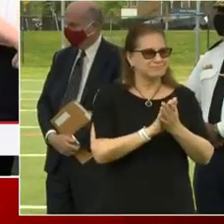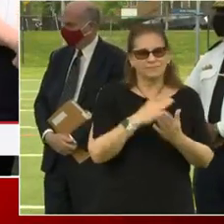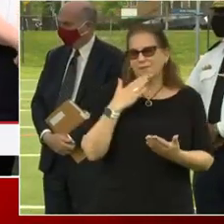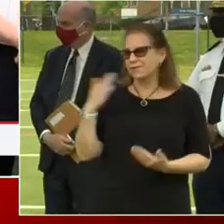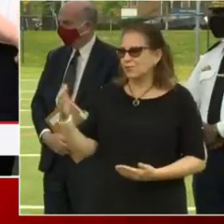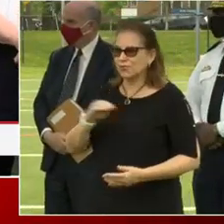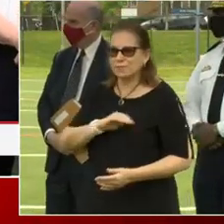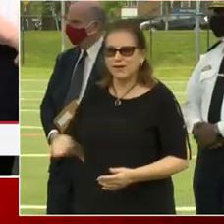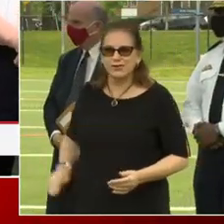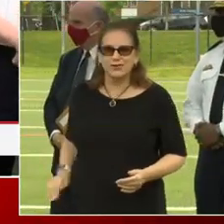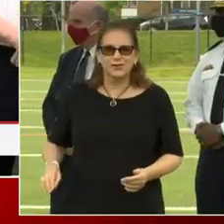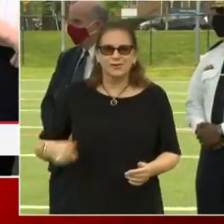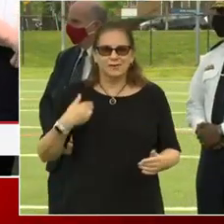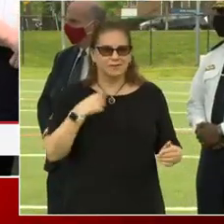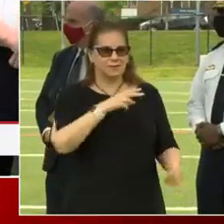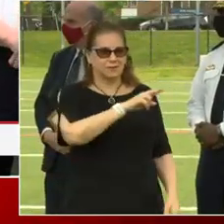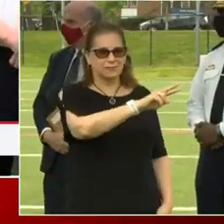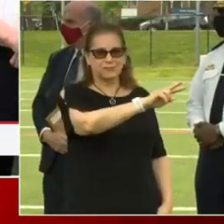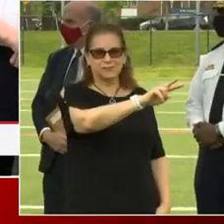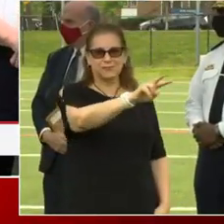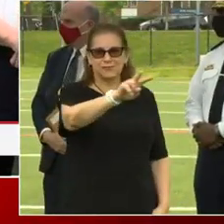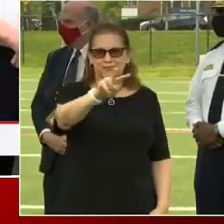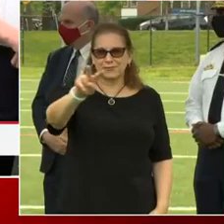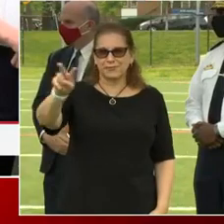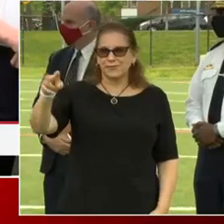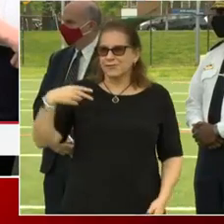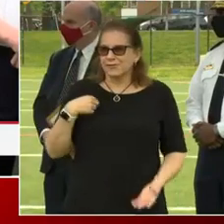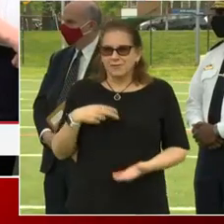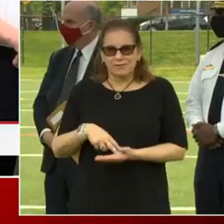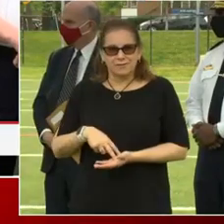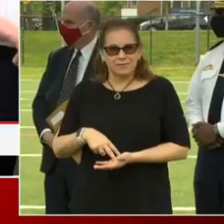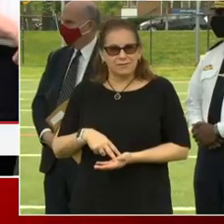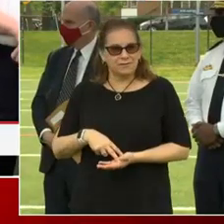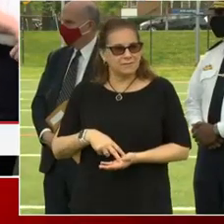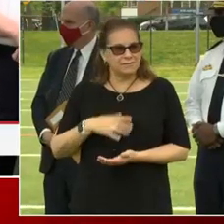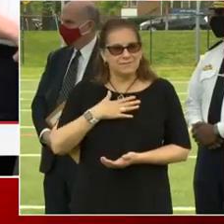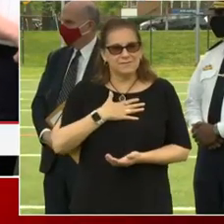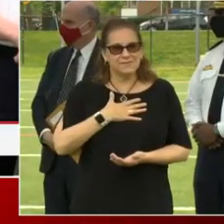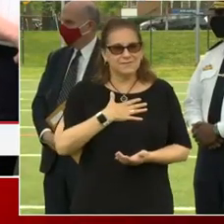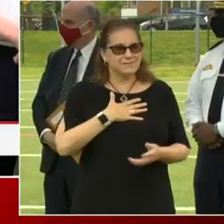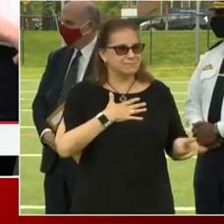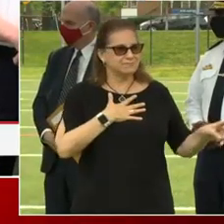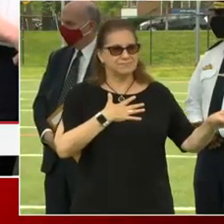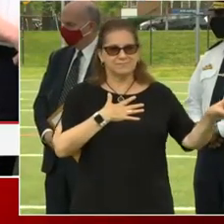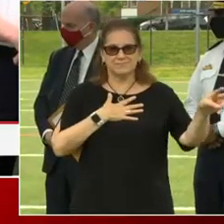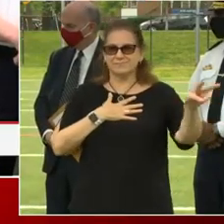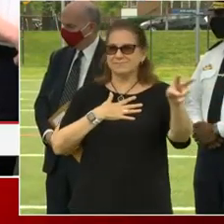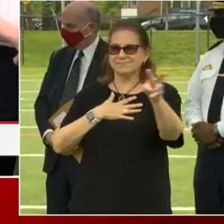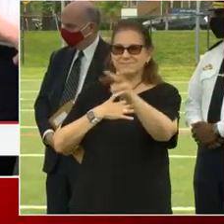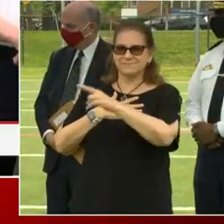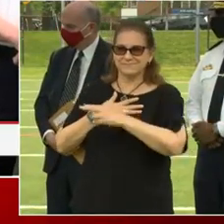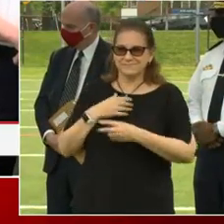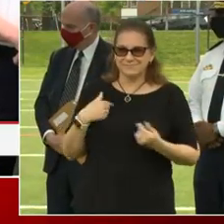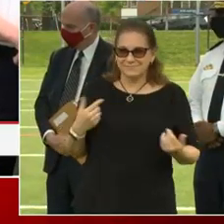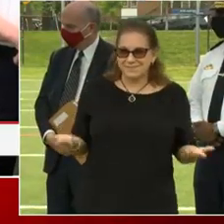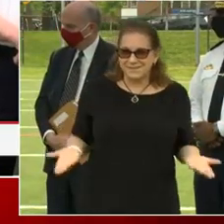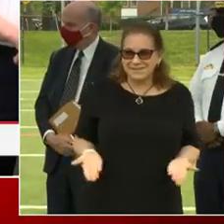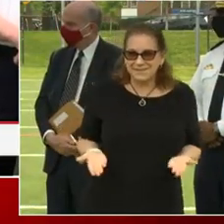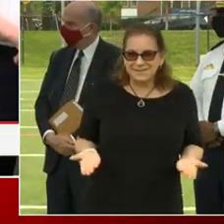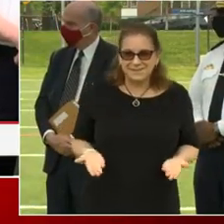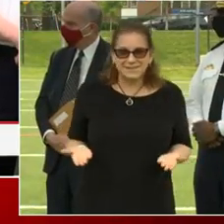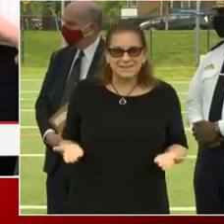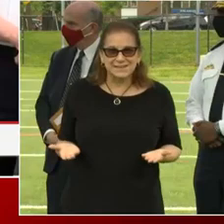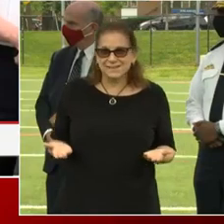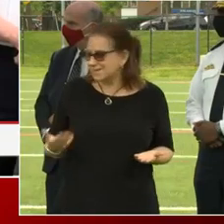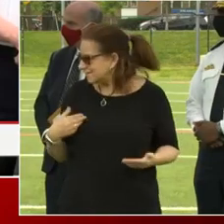You know, as I look around, and I couldn't help but standing here behind the mayor, just looking around and even acknowledging what's under my feet. You